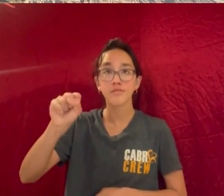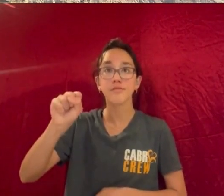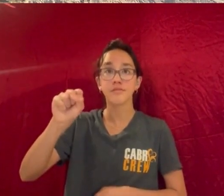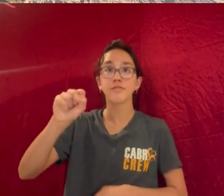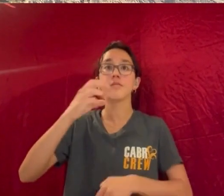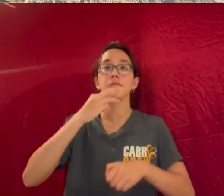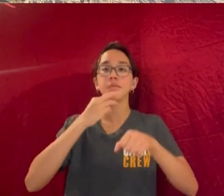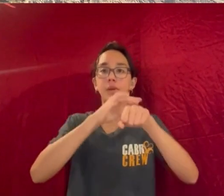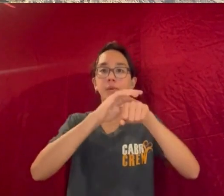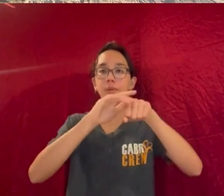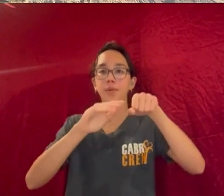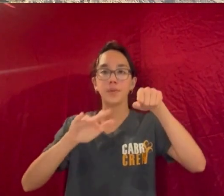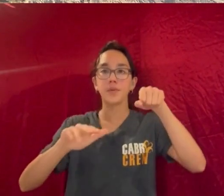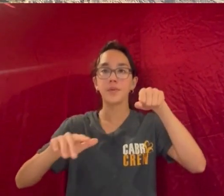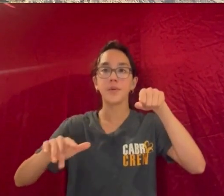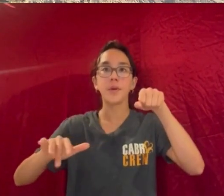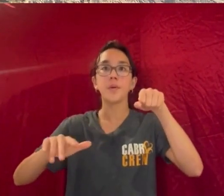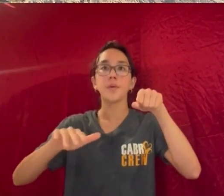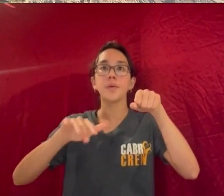The tides.